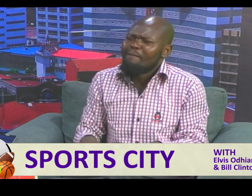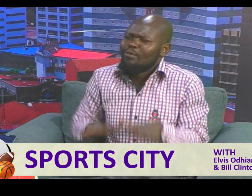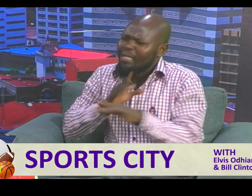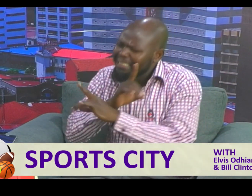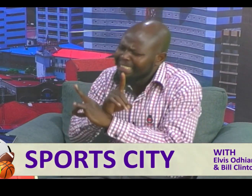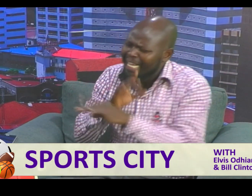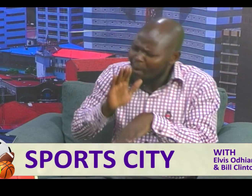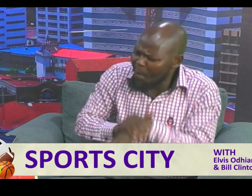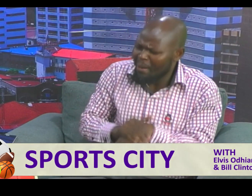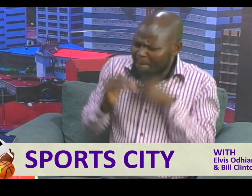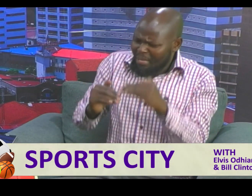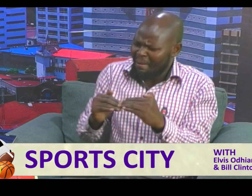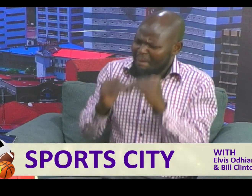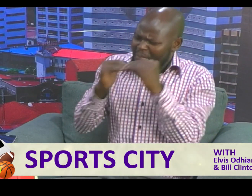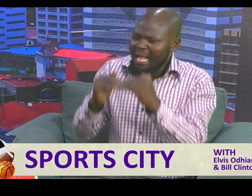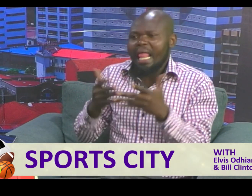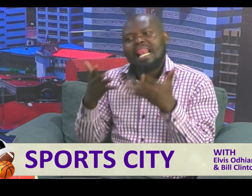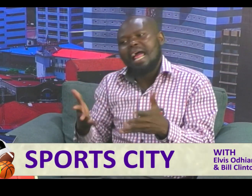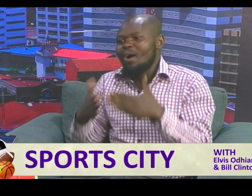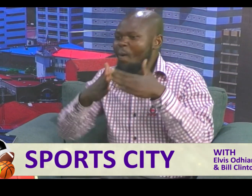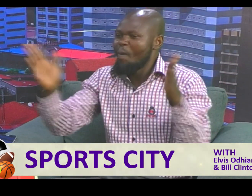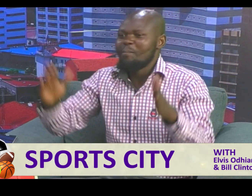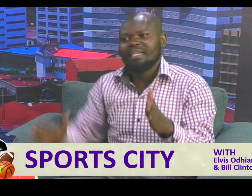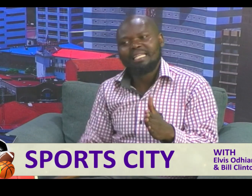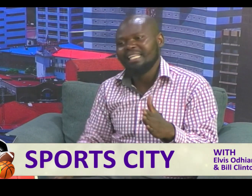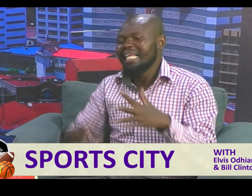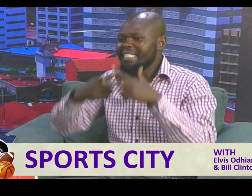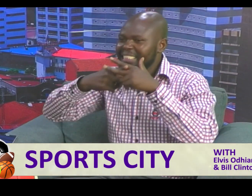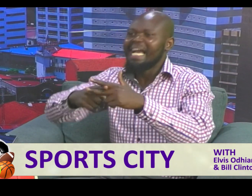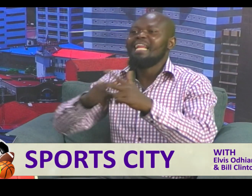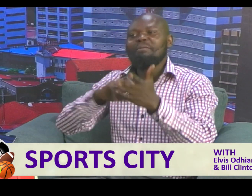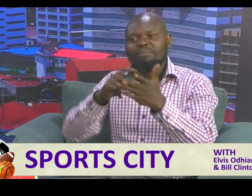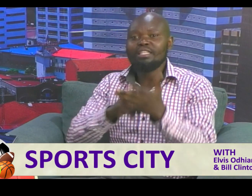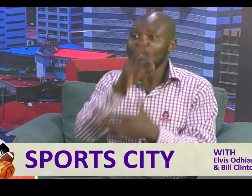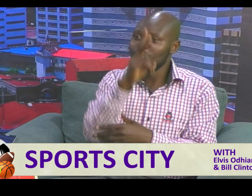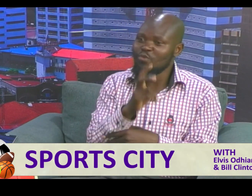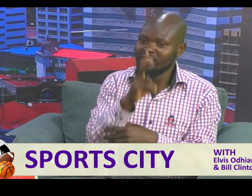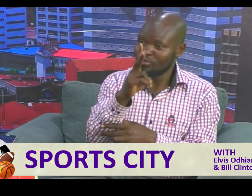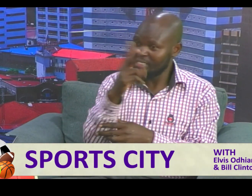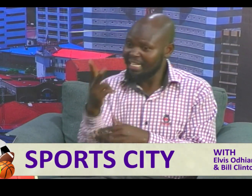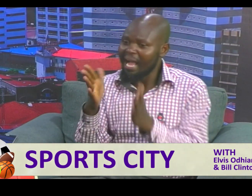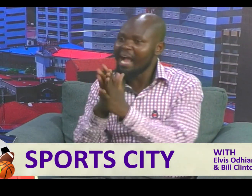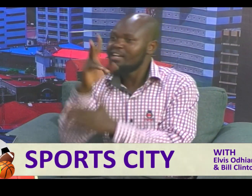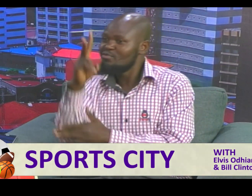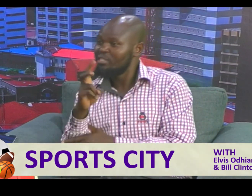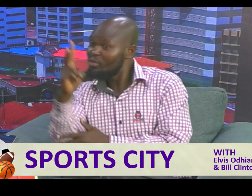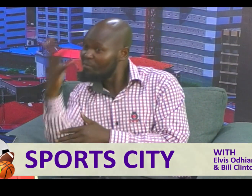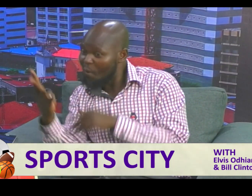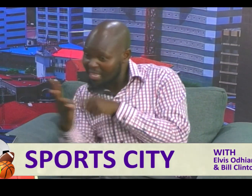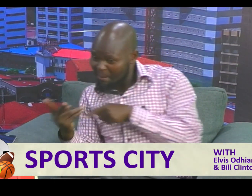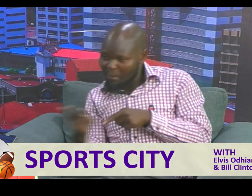we've seen that Posta Rangers are really controlling their game. We can see their defense is so good. Right. Their midfield is so